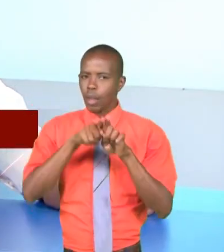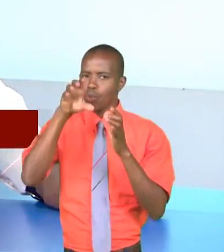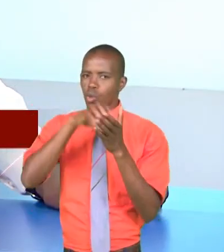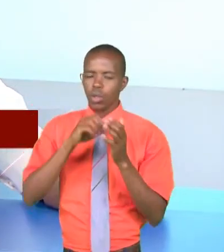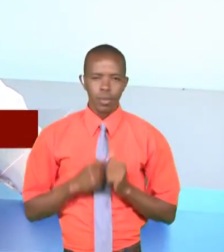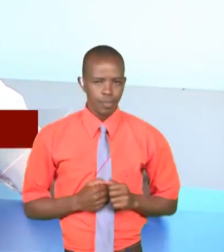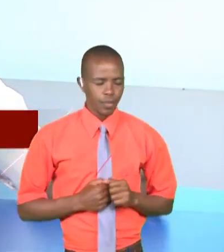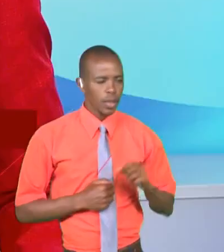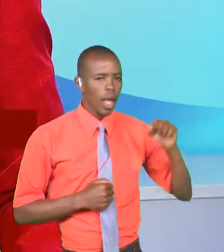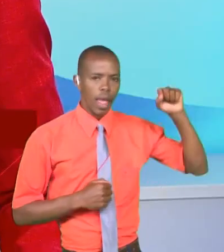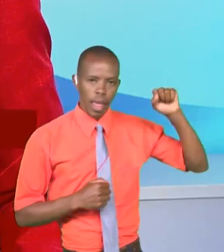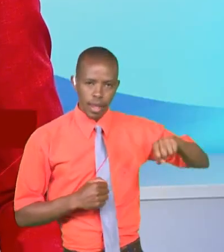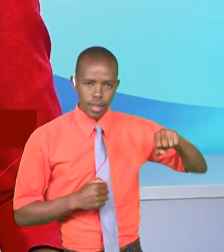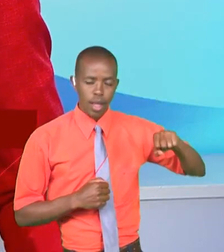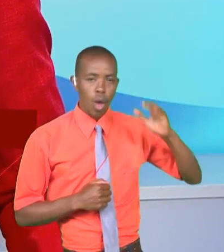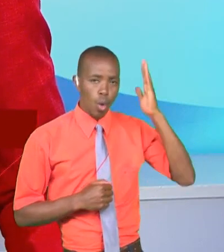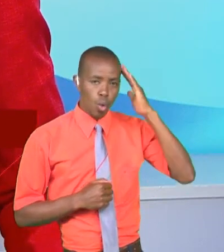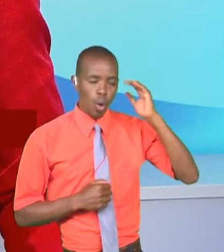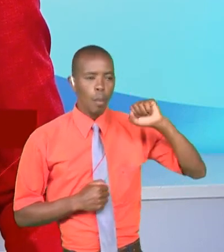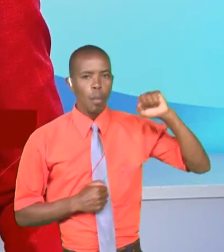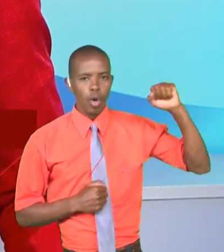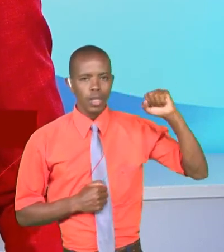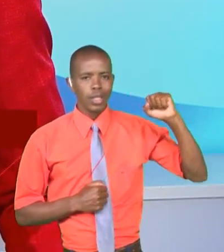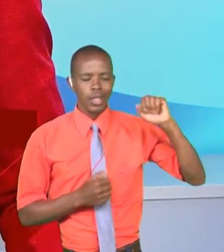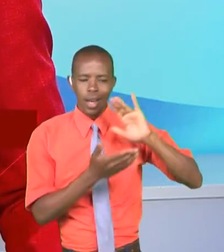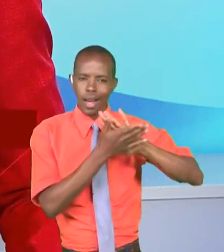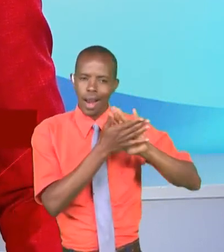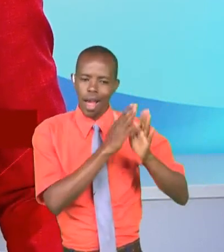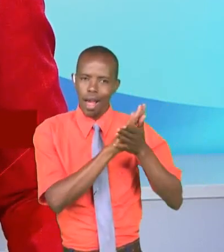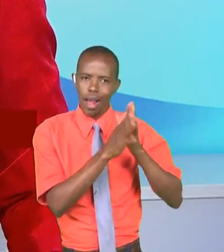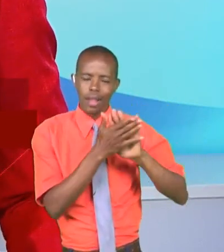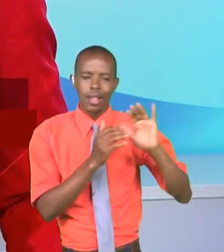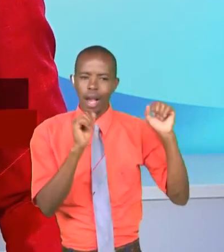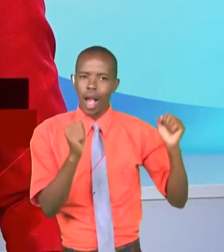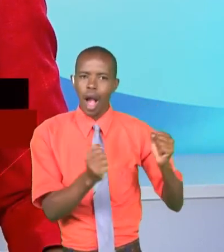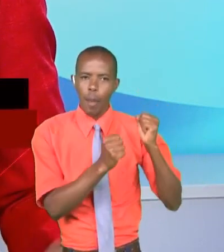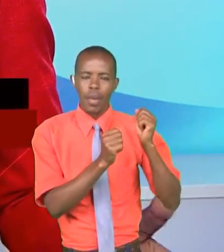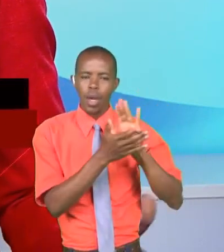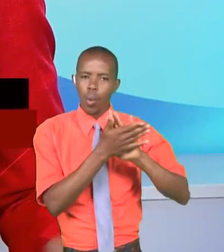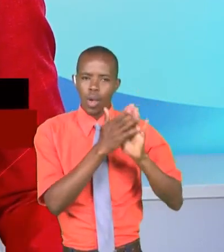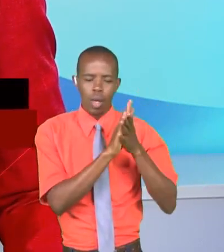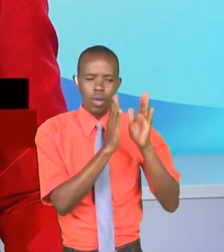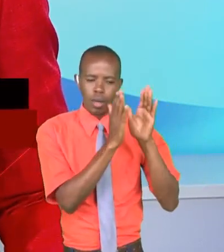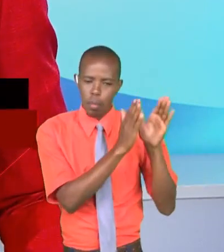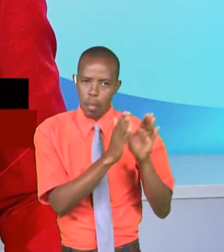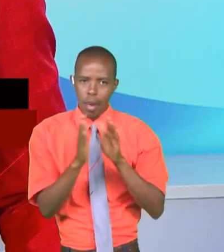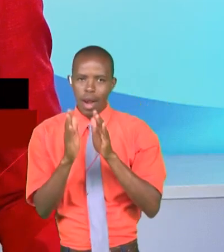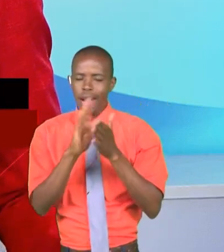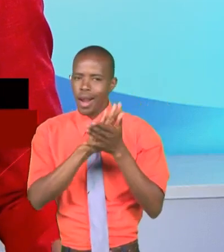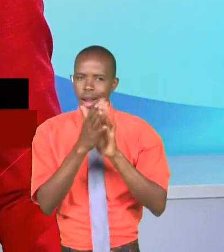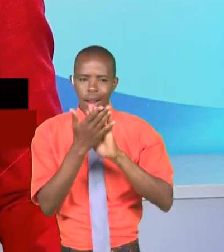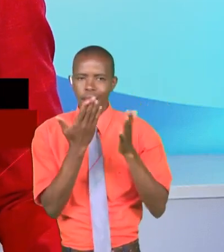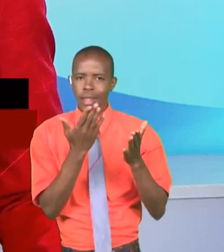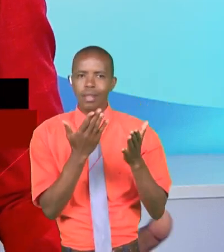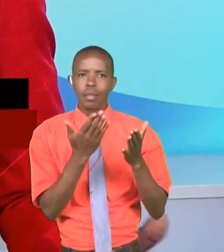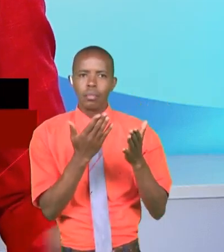Yeah. You know, in politics, there's nothing that happens without it being planned. And there is nothing